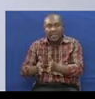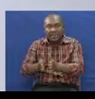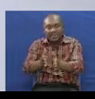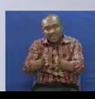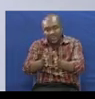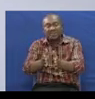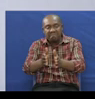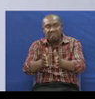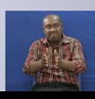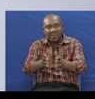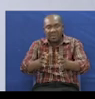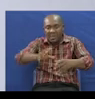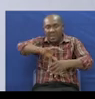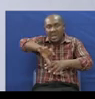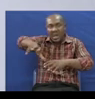lakes,